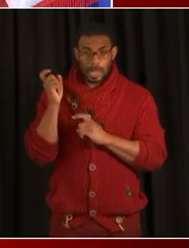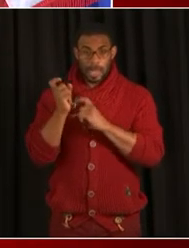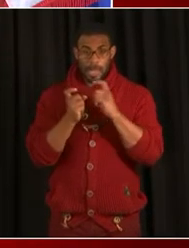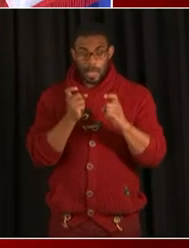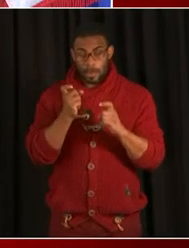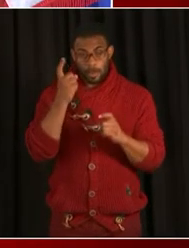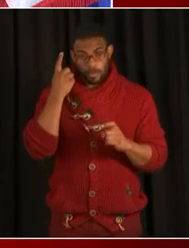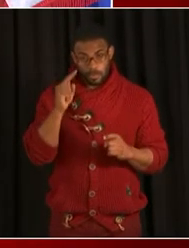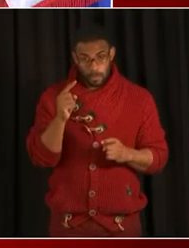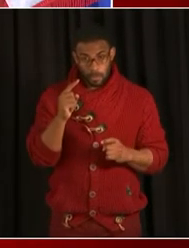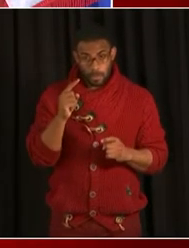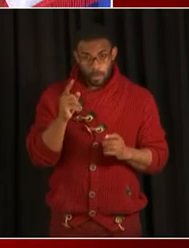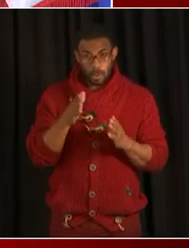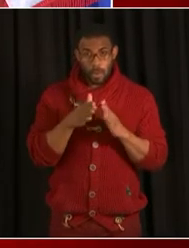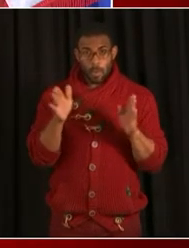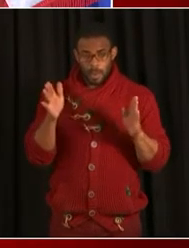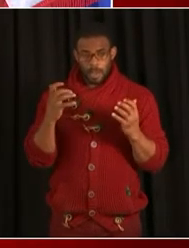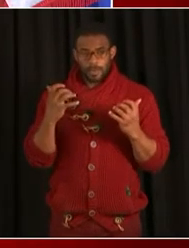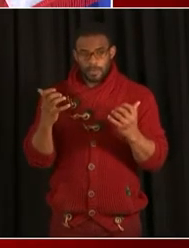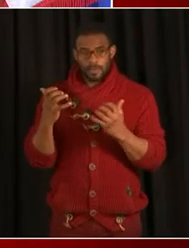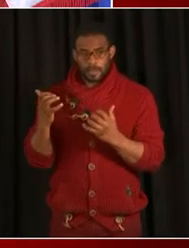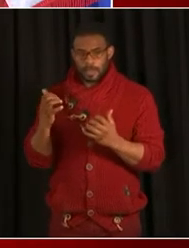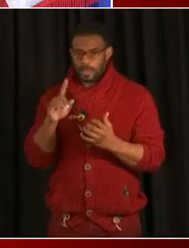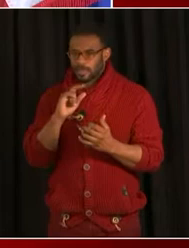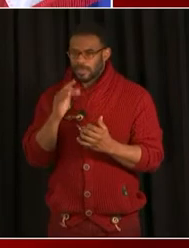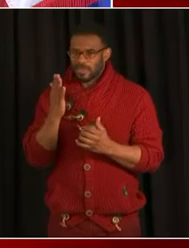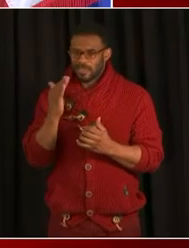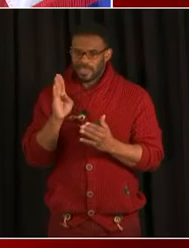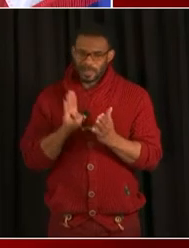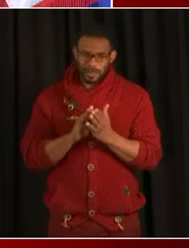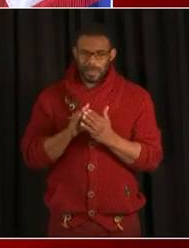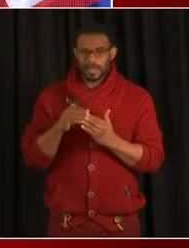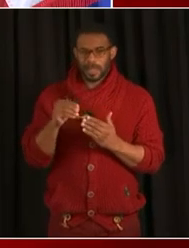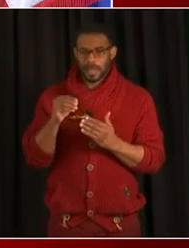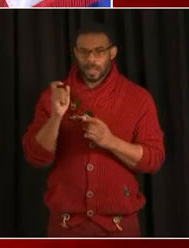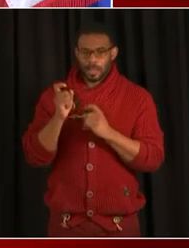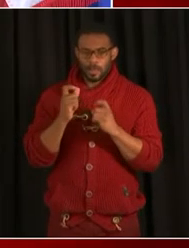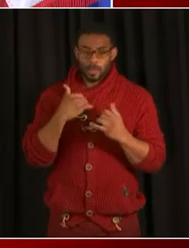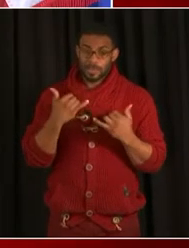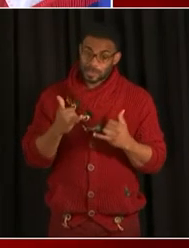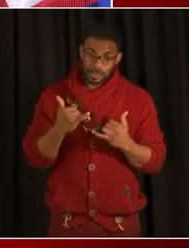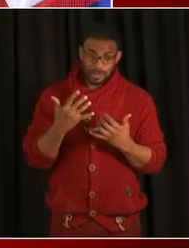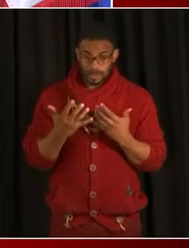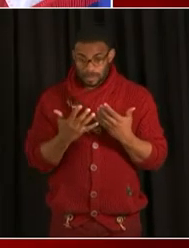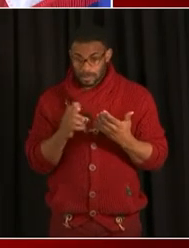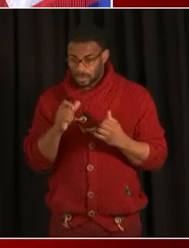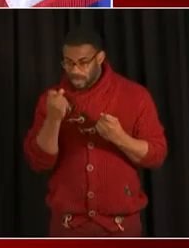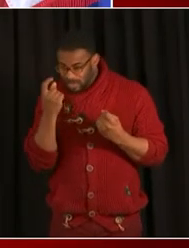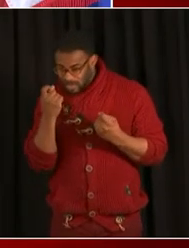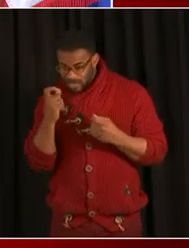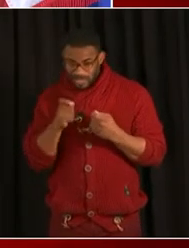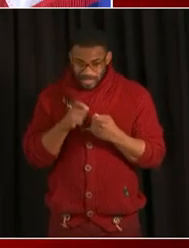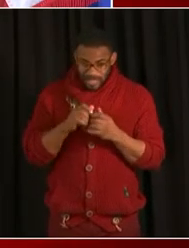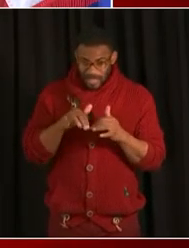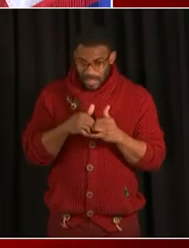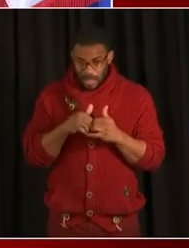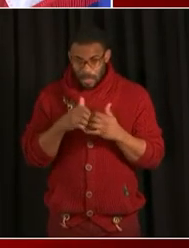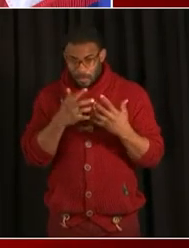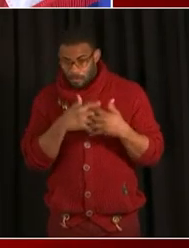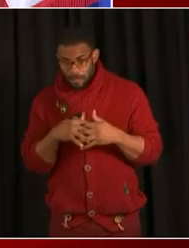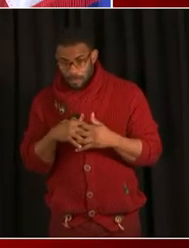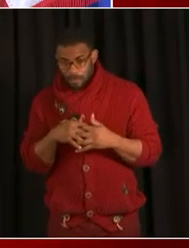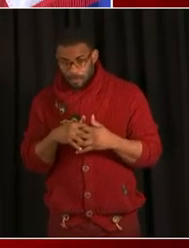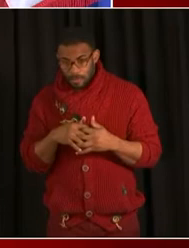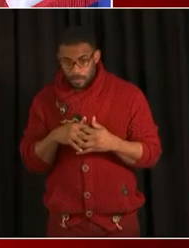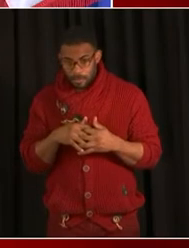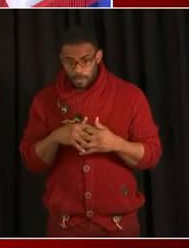allotment for live venues. It was a $15 billion allotment. We're still kind of trying to understand exactly how that will